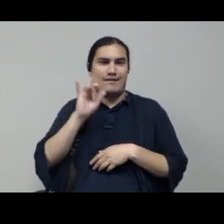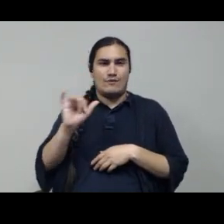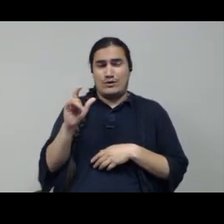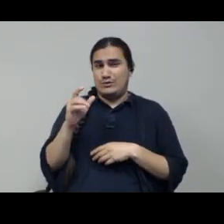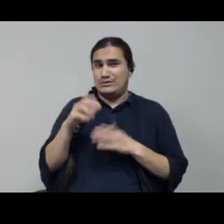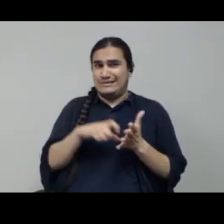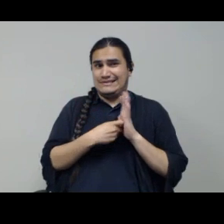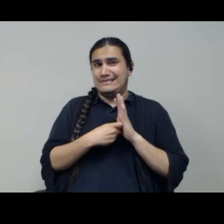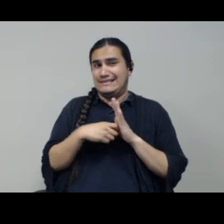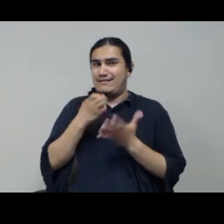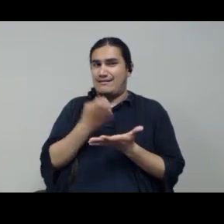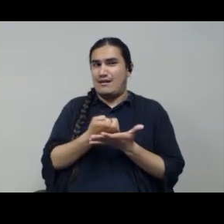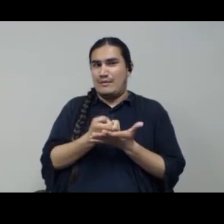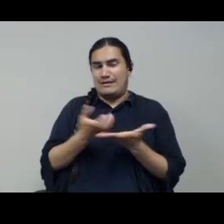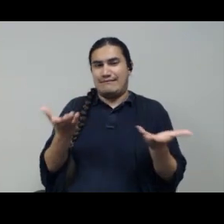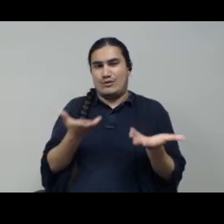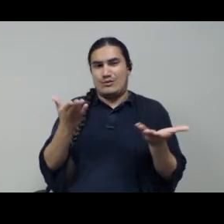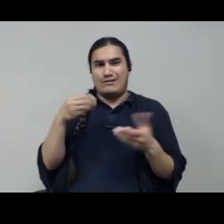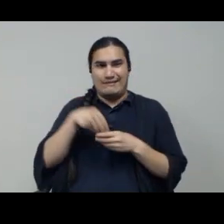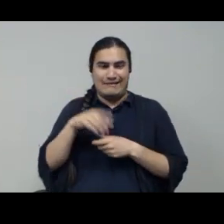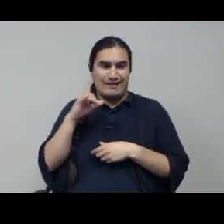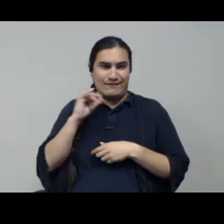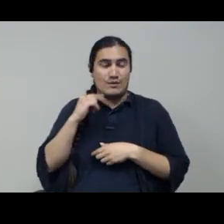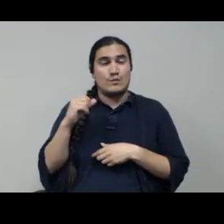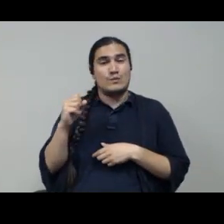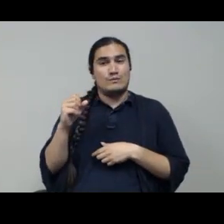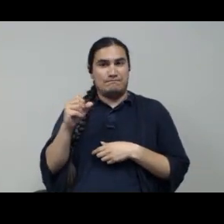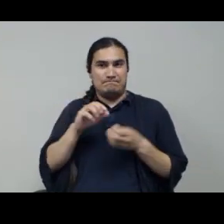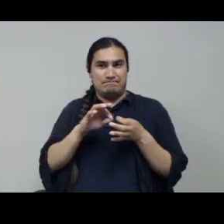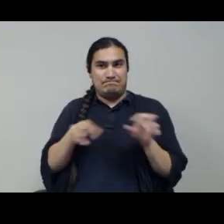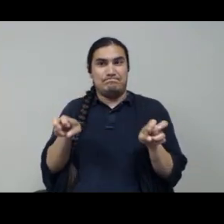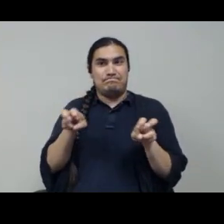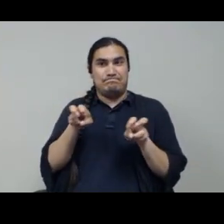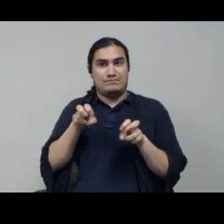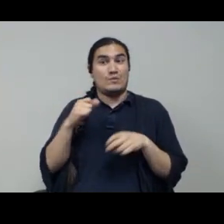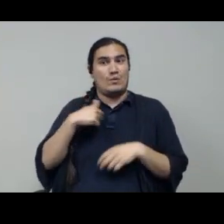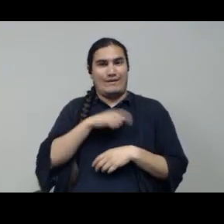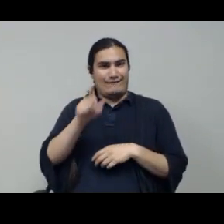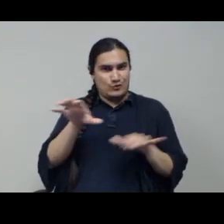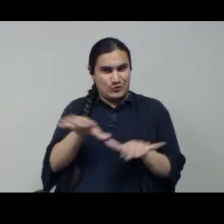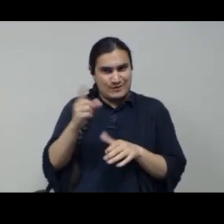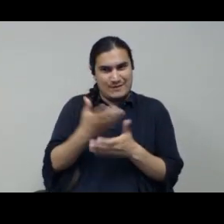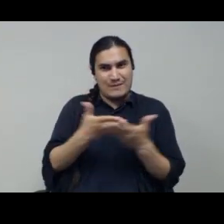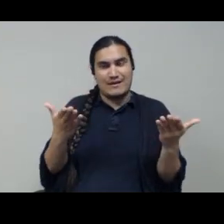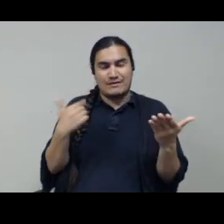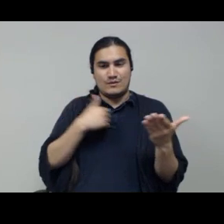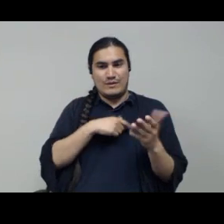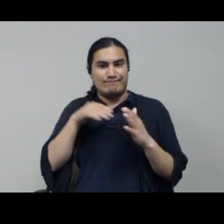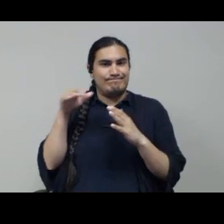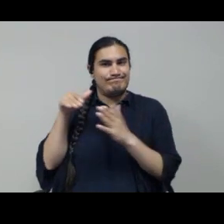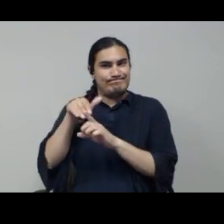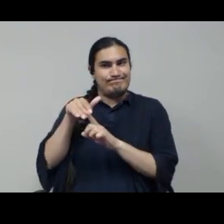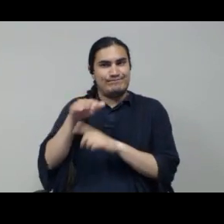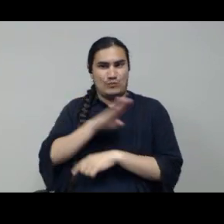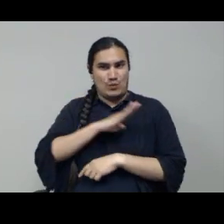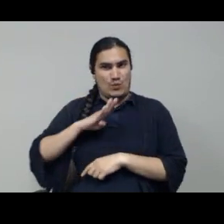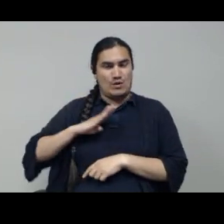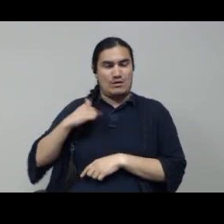economic driver here in California. And so we have to do something, right? So we went to our board and we said, well, with